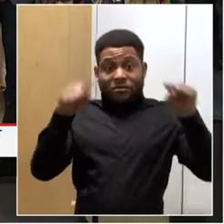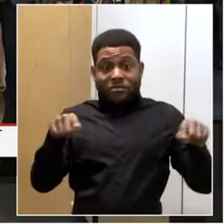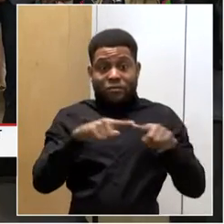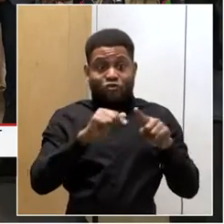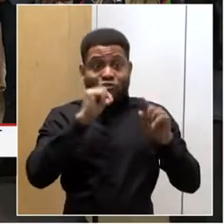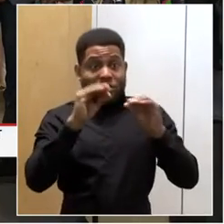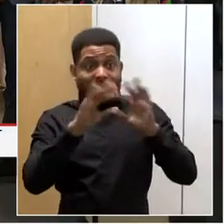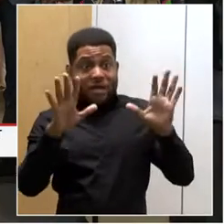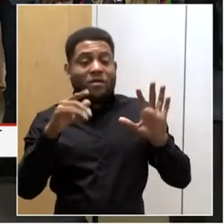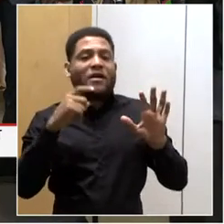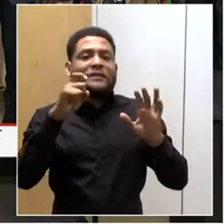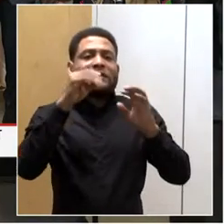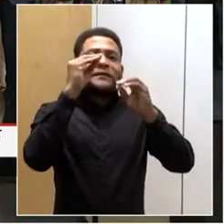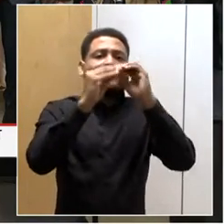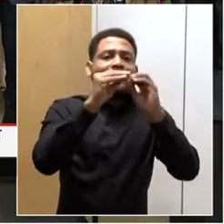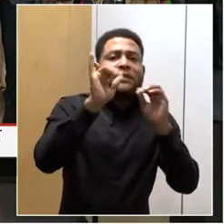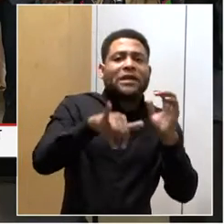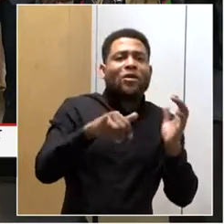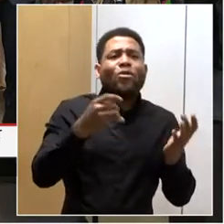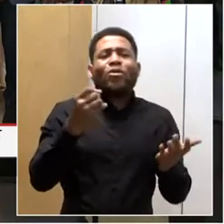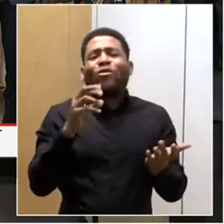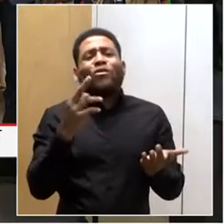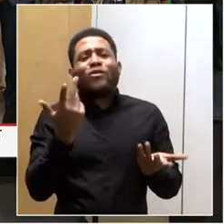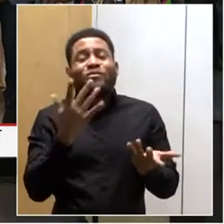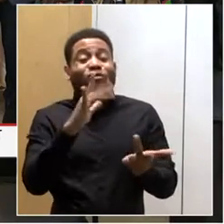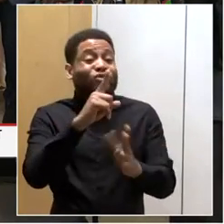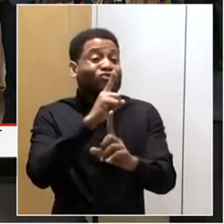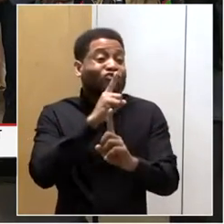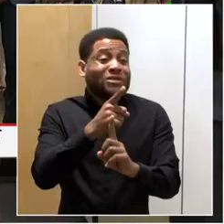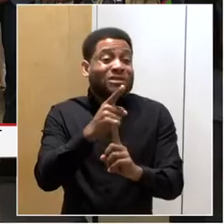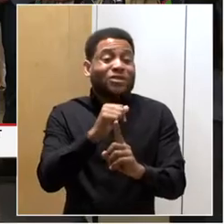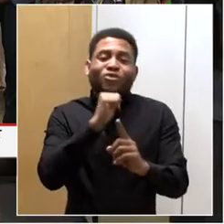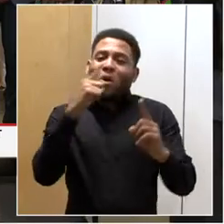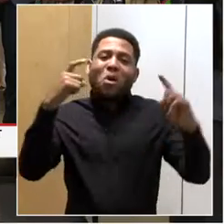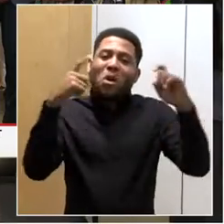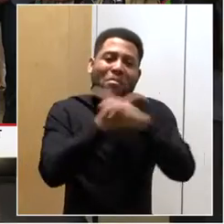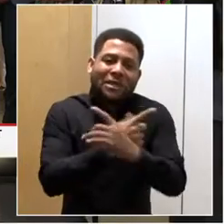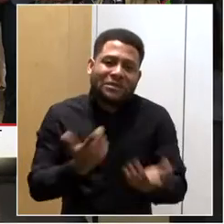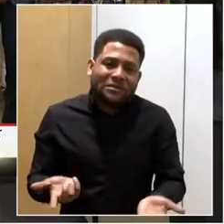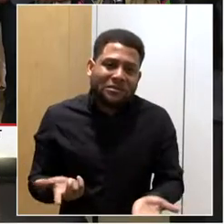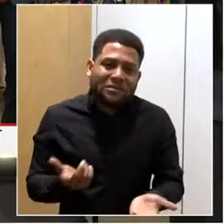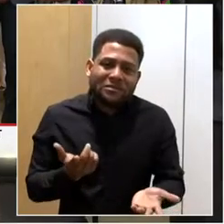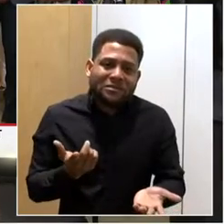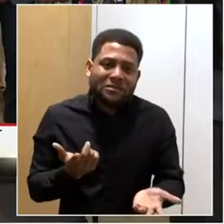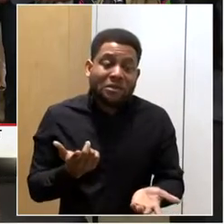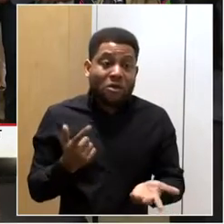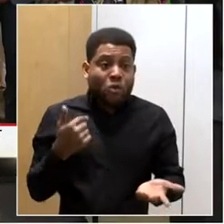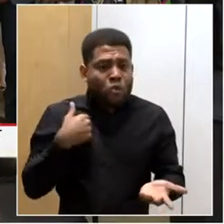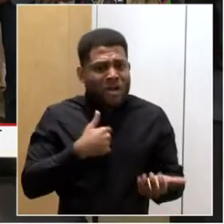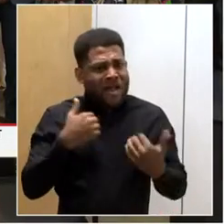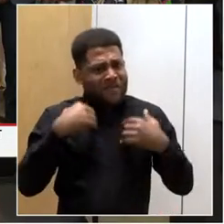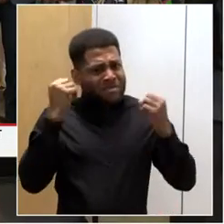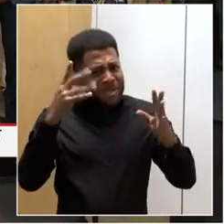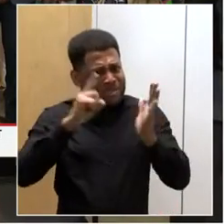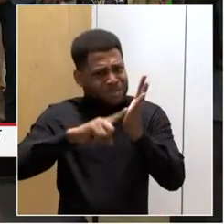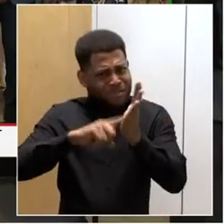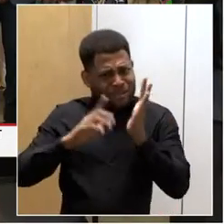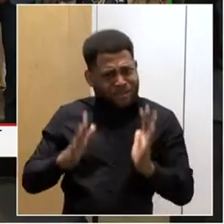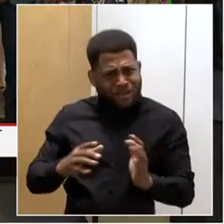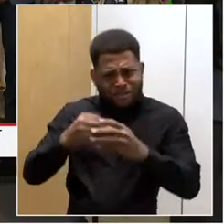complicated stuff, and our bevy of our roster of inspectors can handle this.